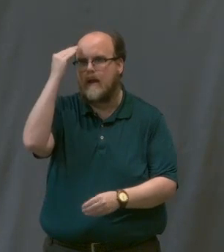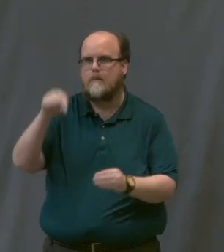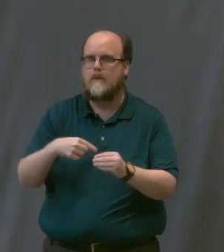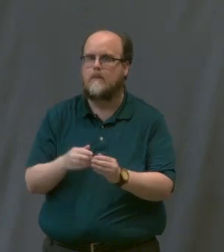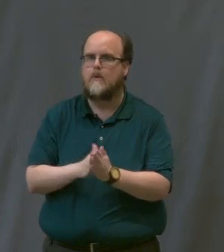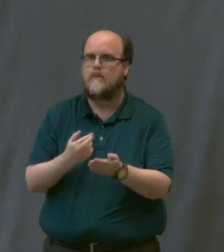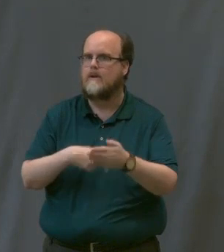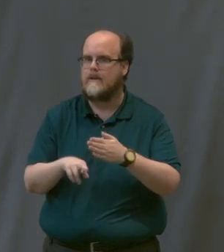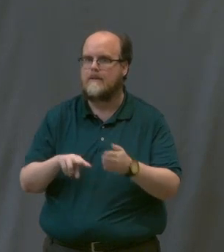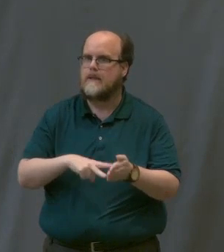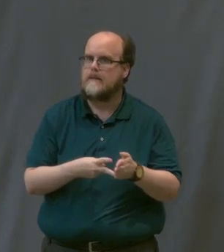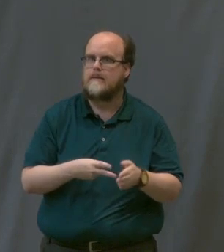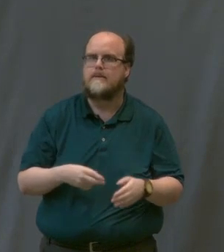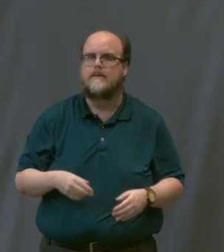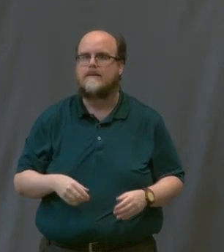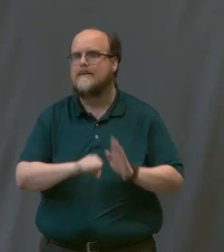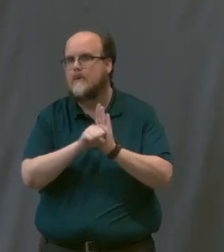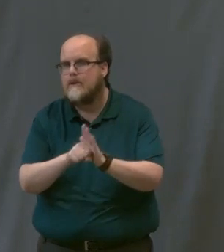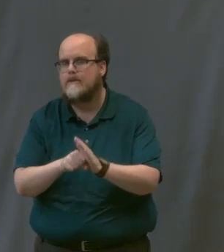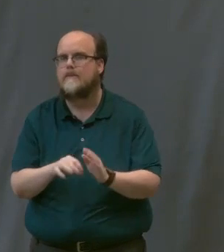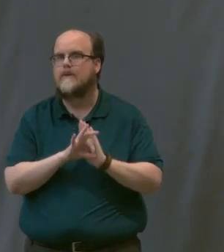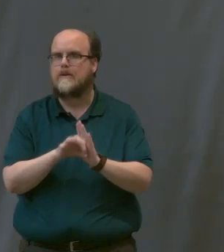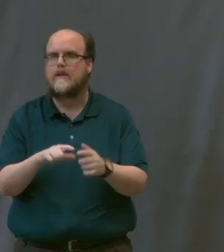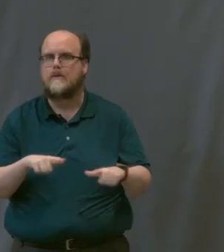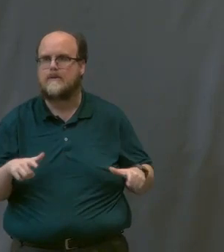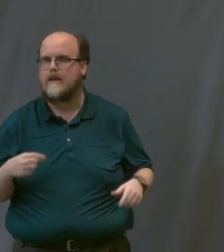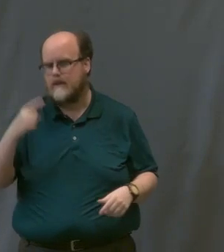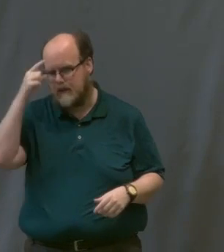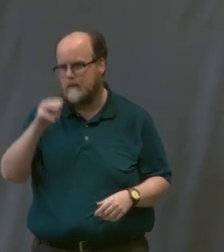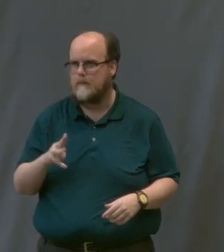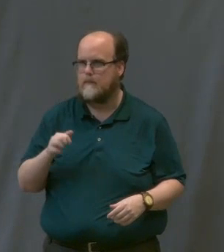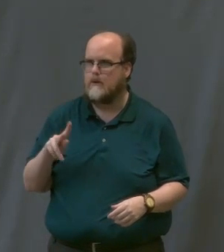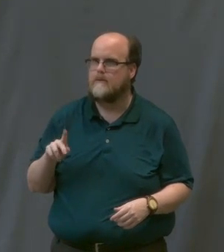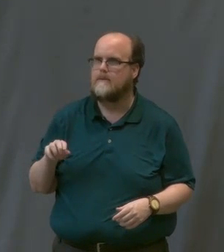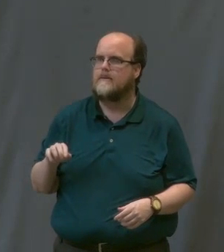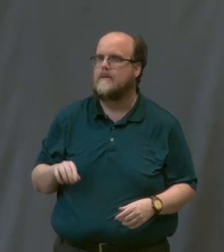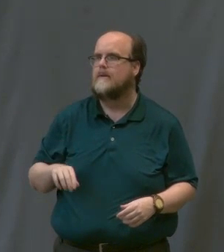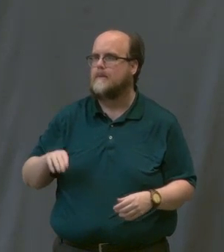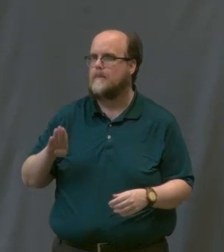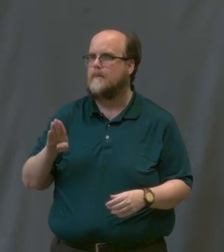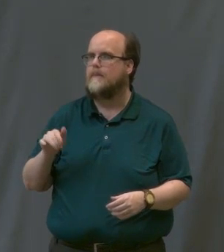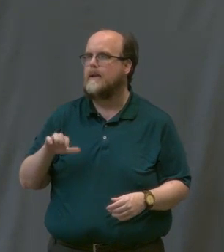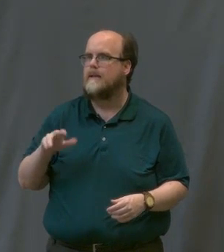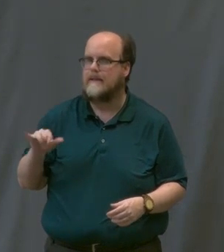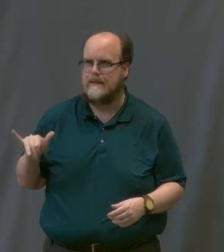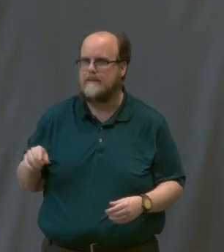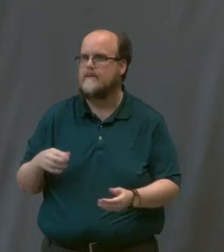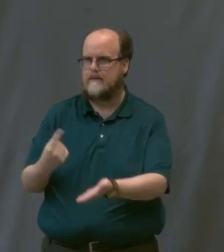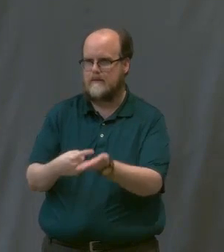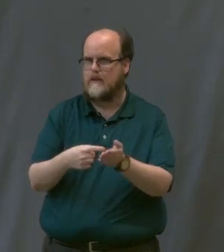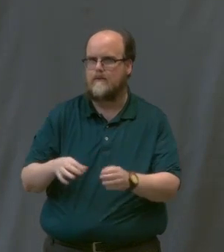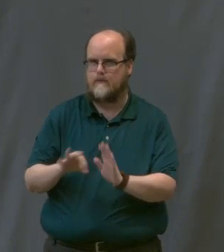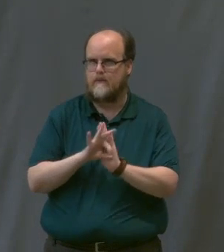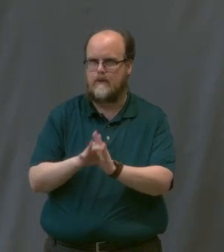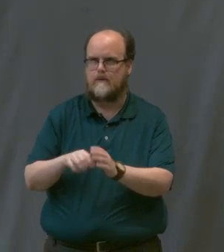is. Symbolism and figurative language. I believe Mark Bailey talked about figurative language back when he had his class back in the